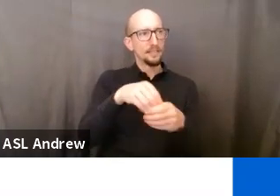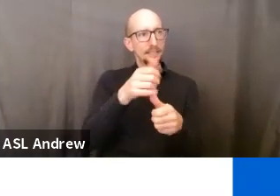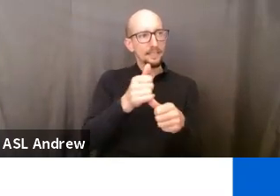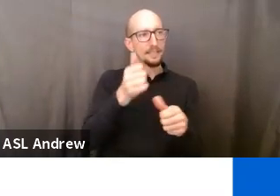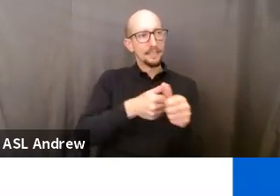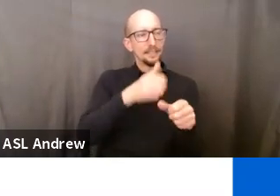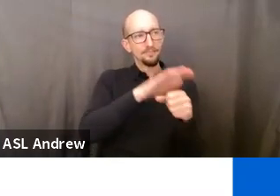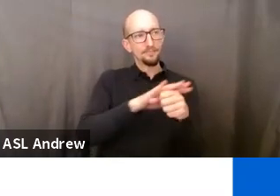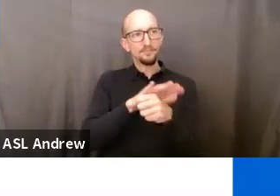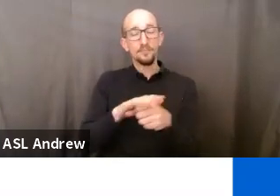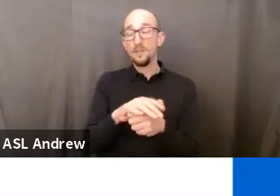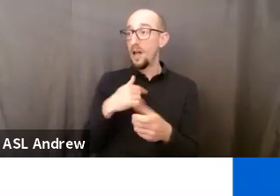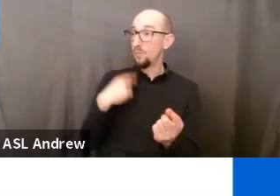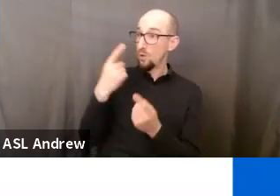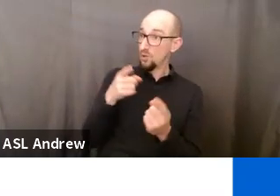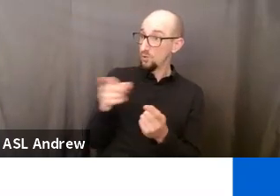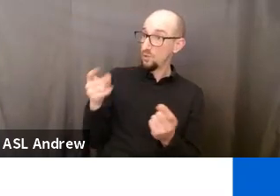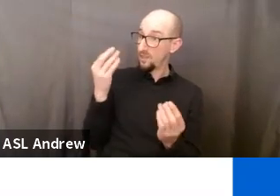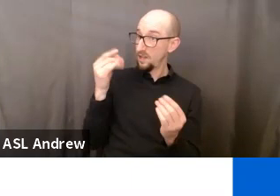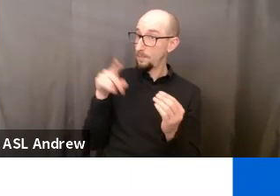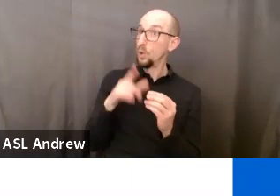applicants and adjusting the tier